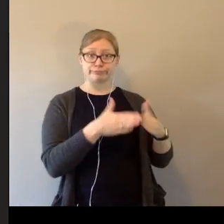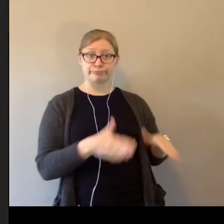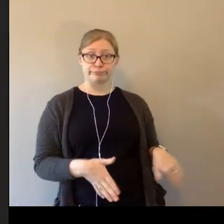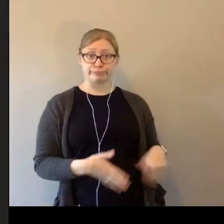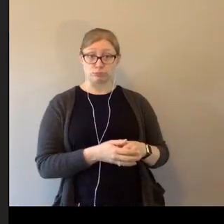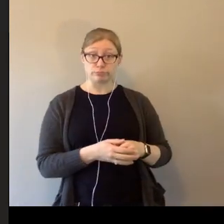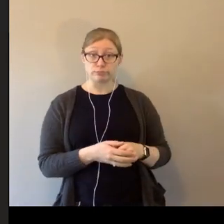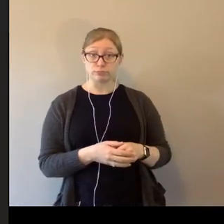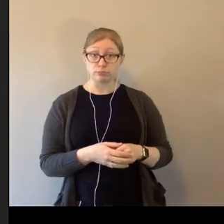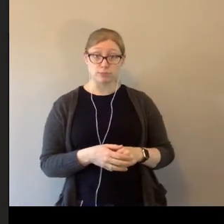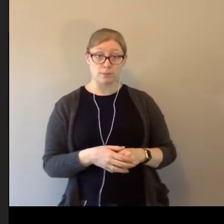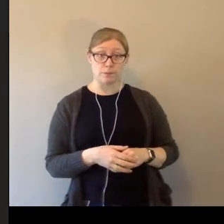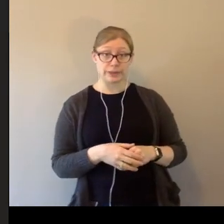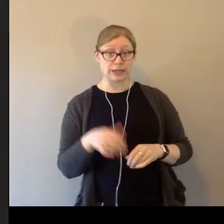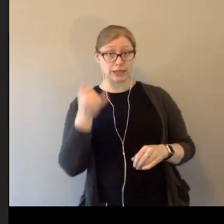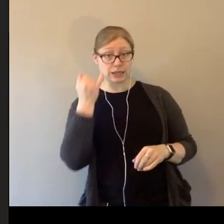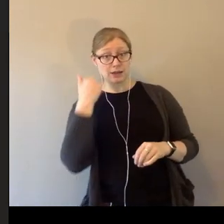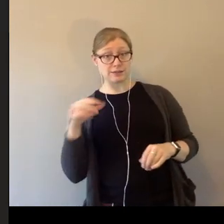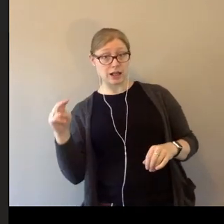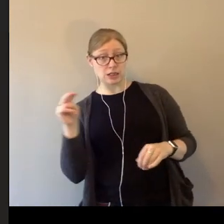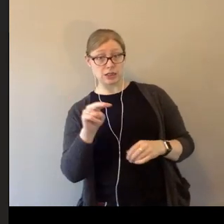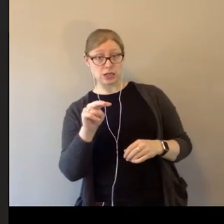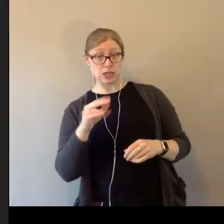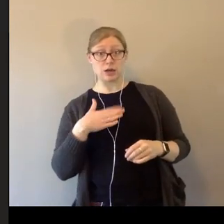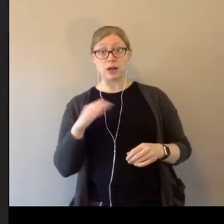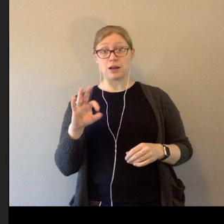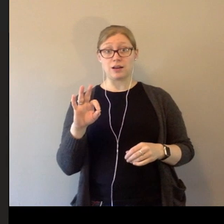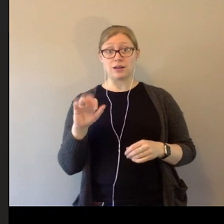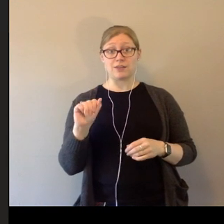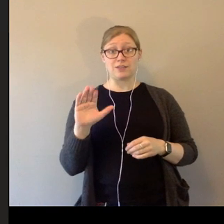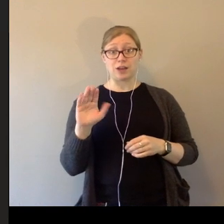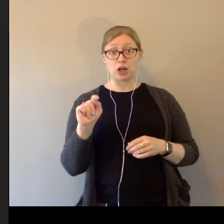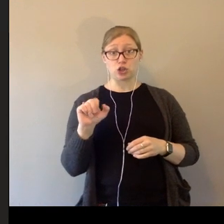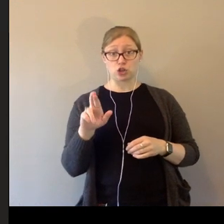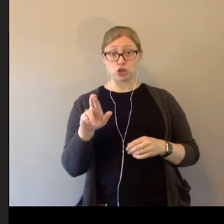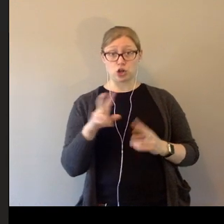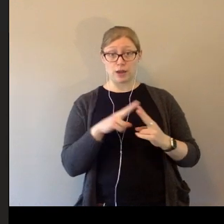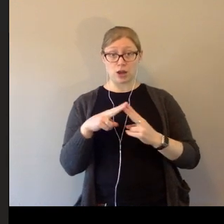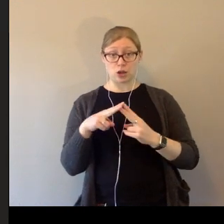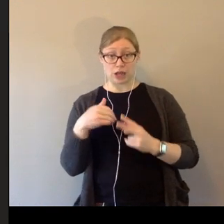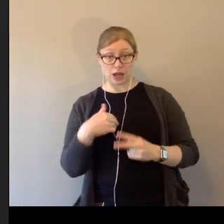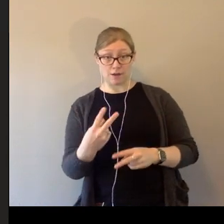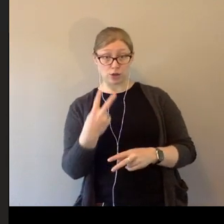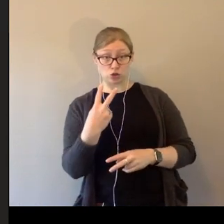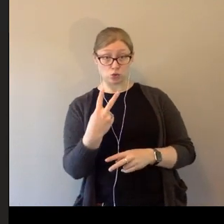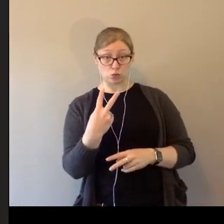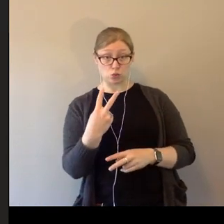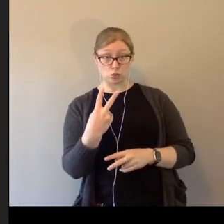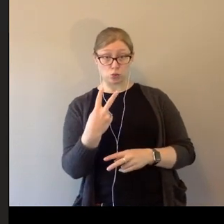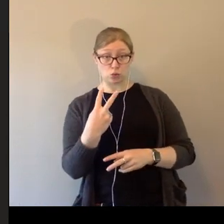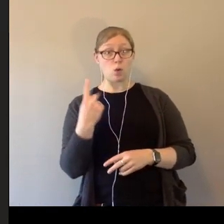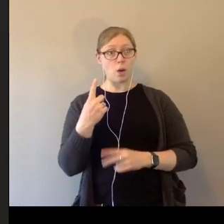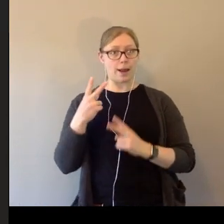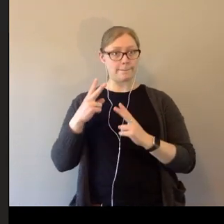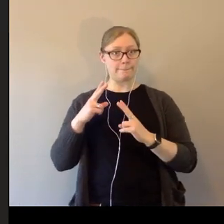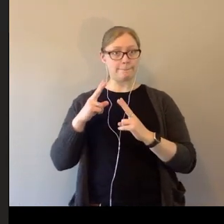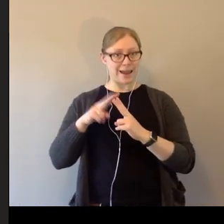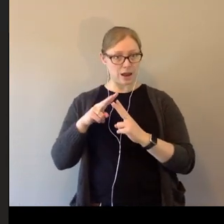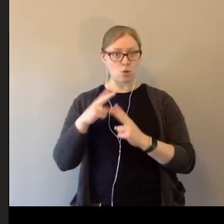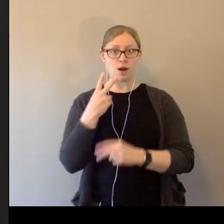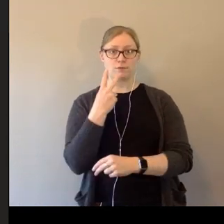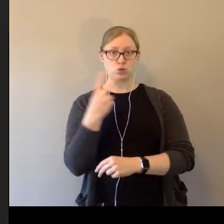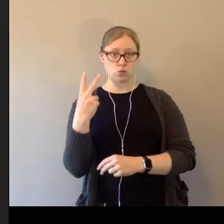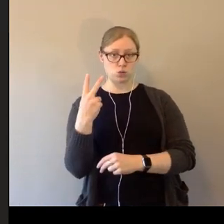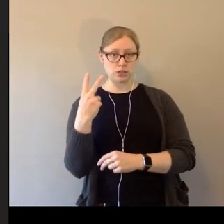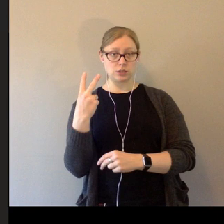And if I look at for my factor pairs, I have 2 2's. So outside I'm going to have a 2.